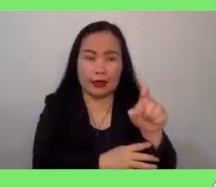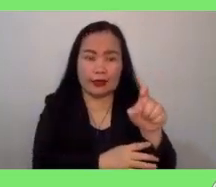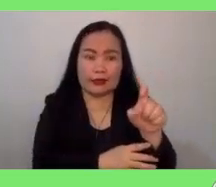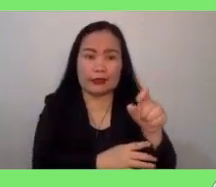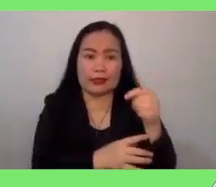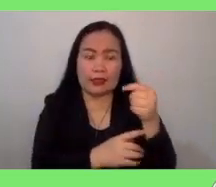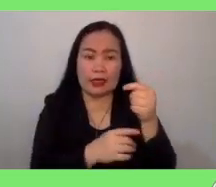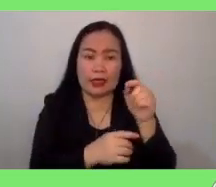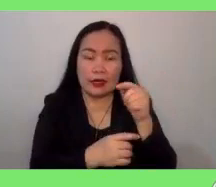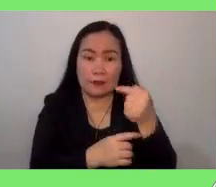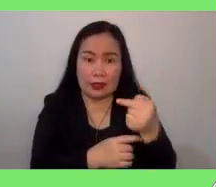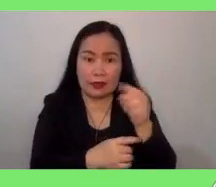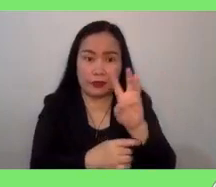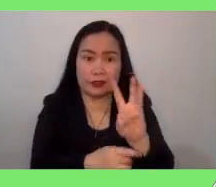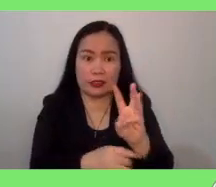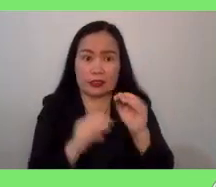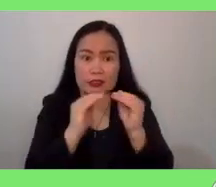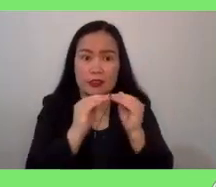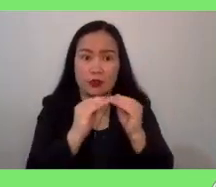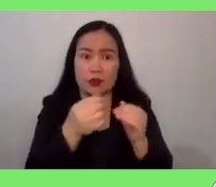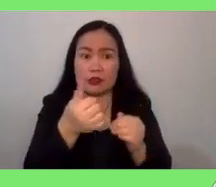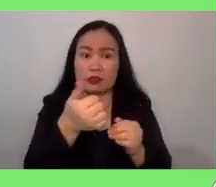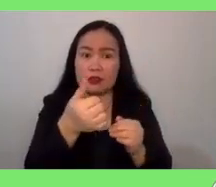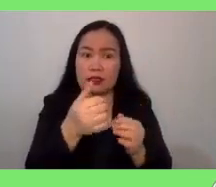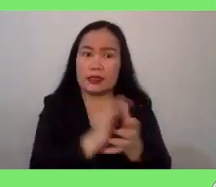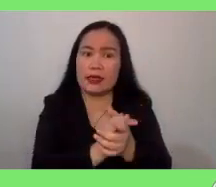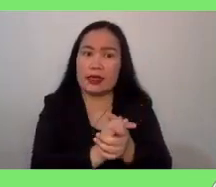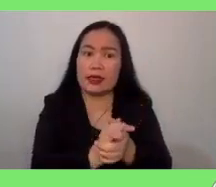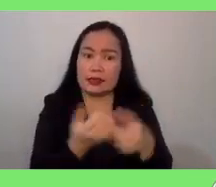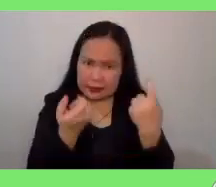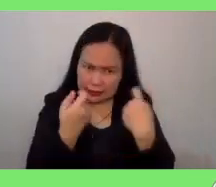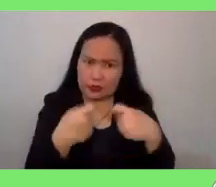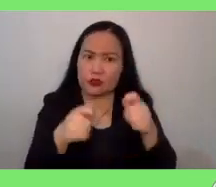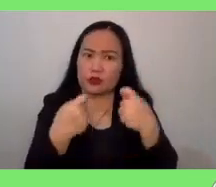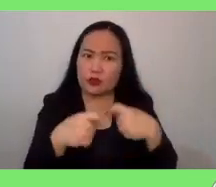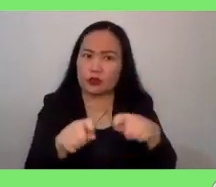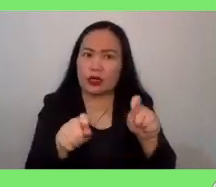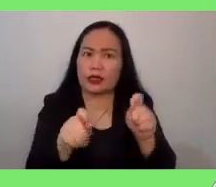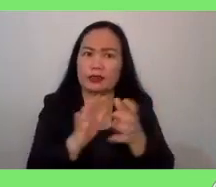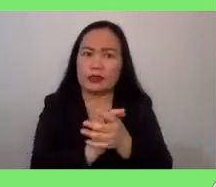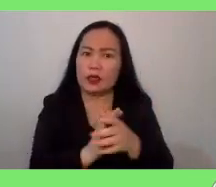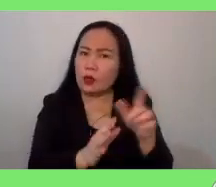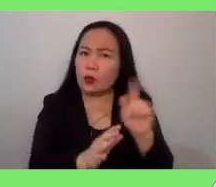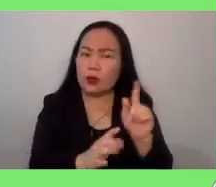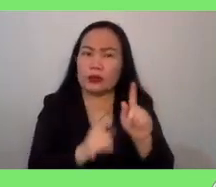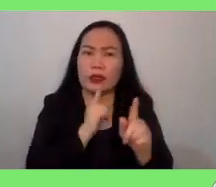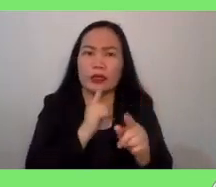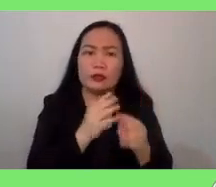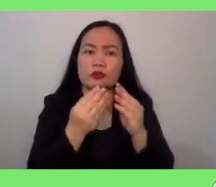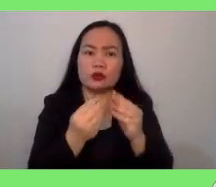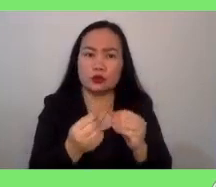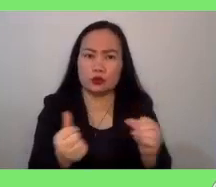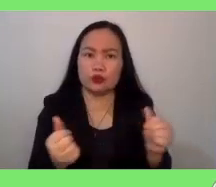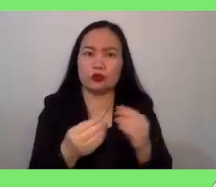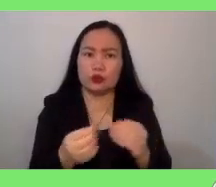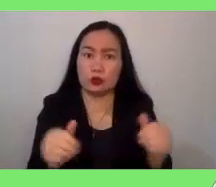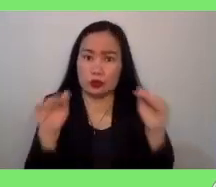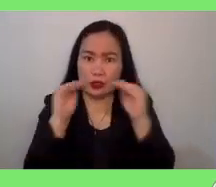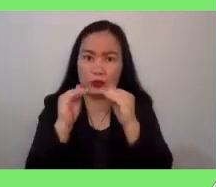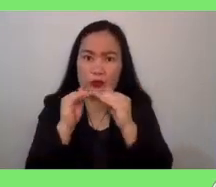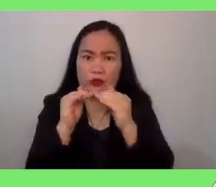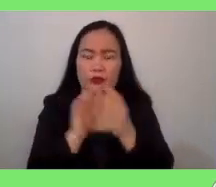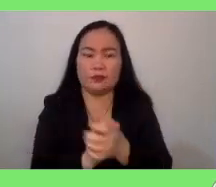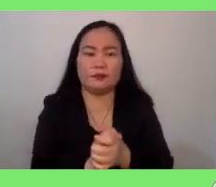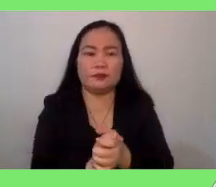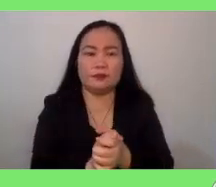equal to 10. So, this is an equation kasi meron tayong left side of the equation, right side of the equation, and the equal sign. So, this is